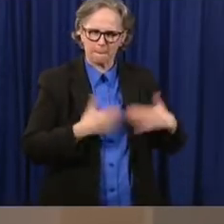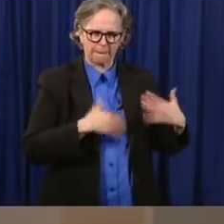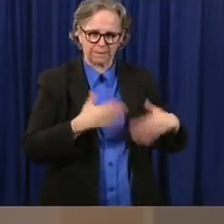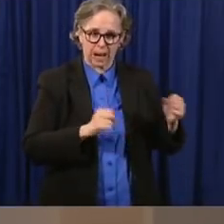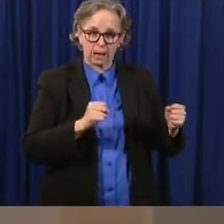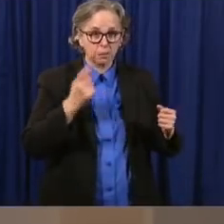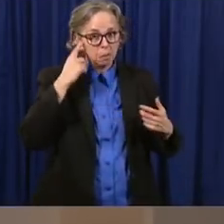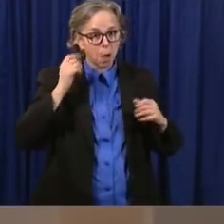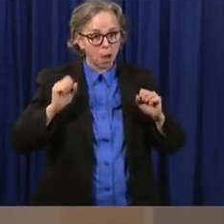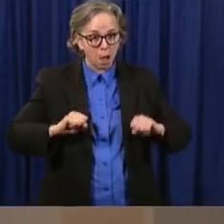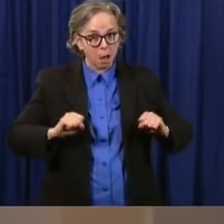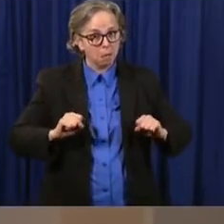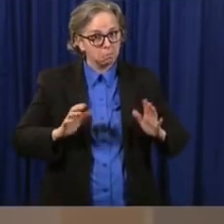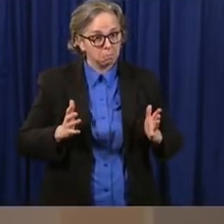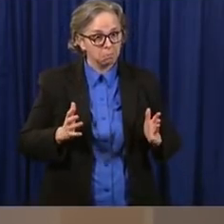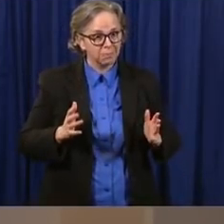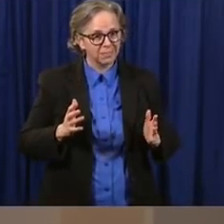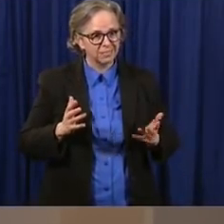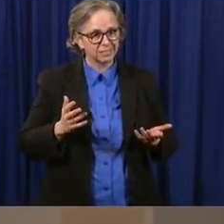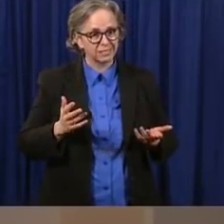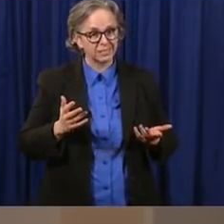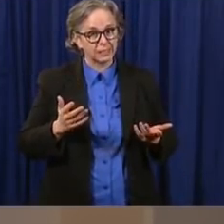So that is happening.